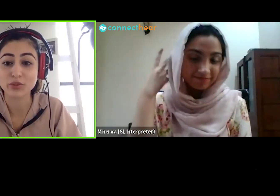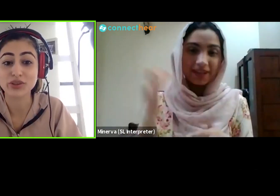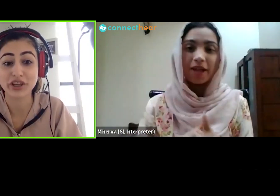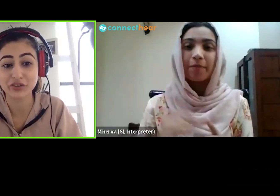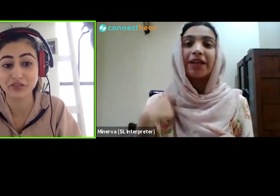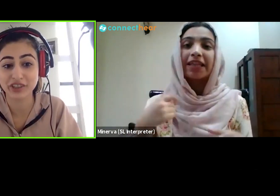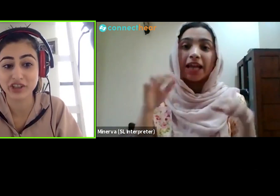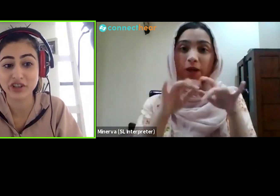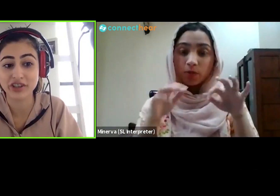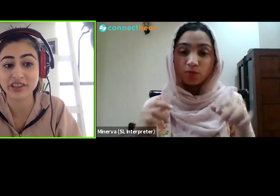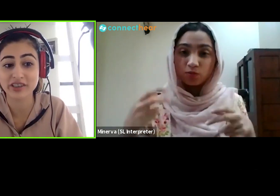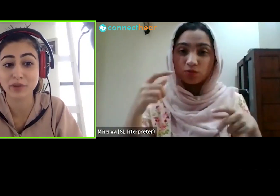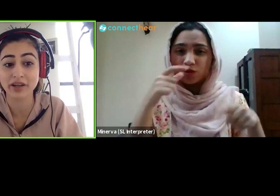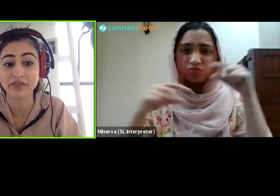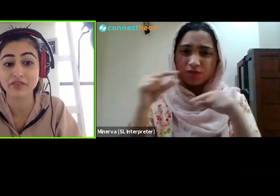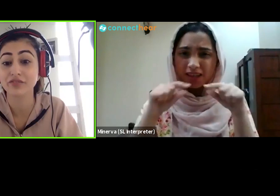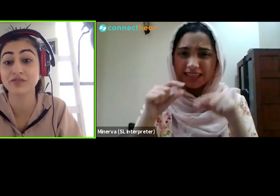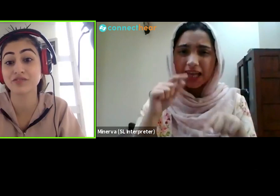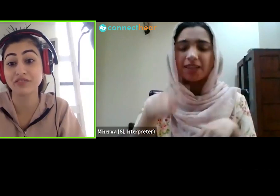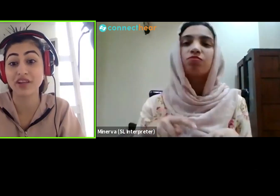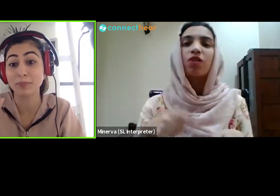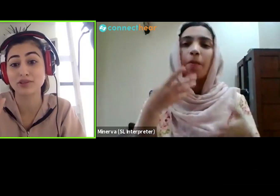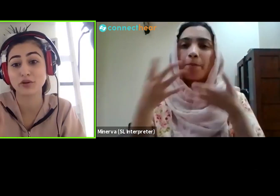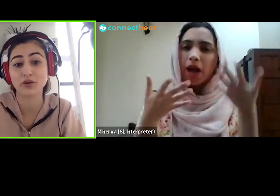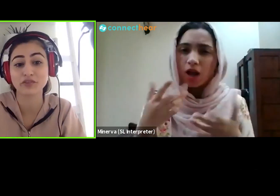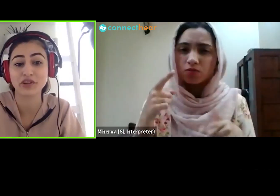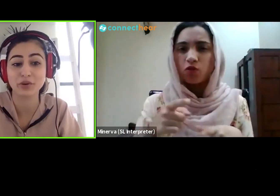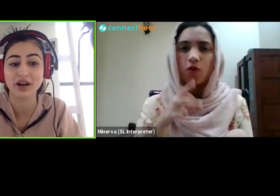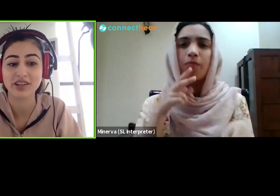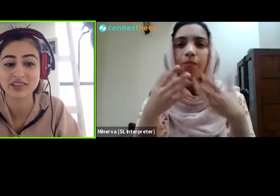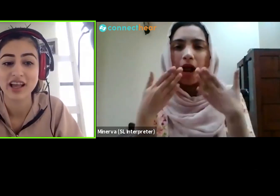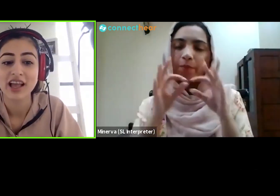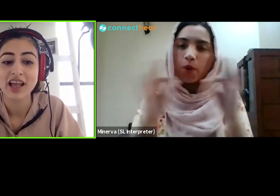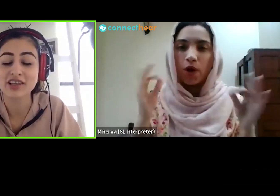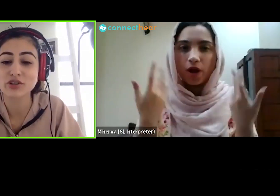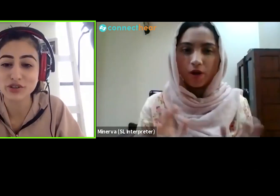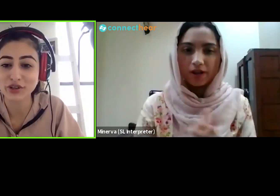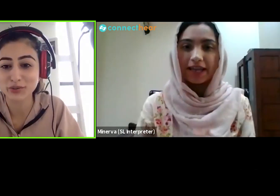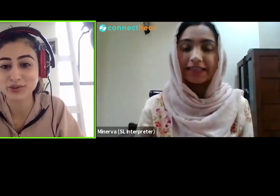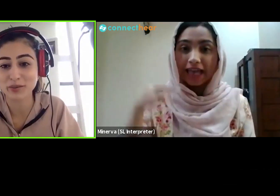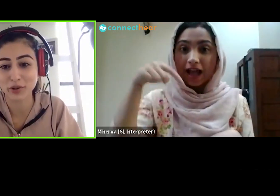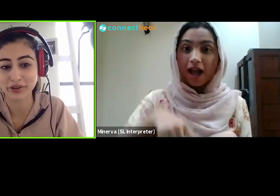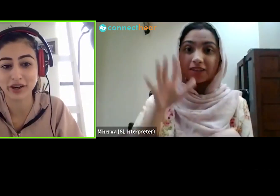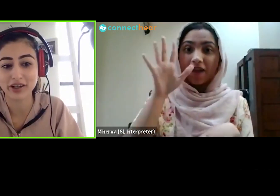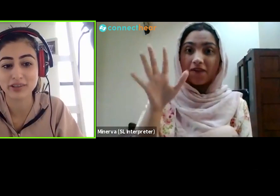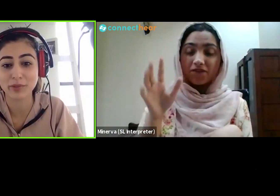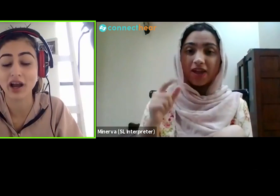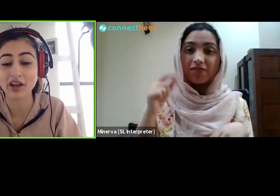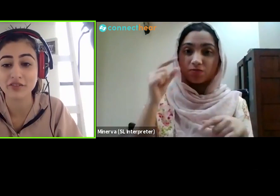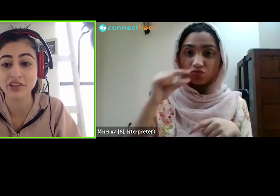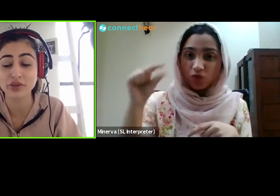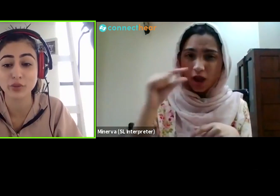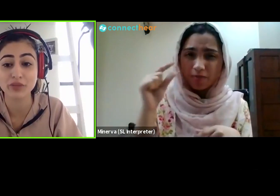is called HearAreej. This is my fifth episode of the video cast. It is usually called a podcast,